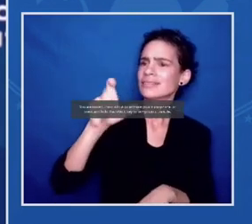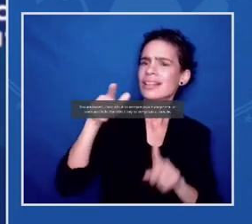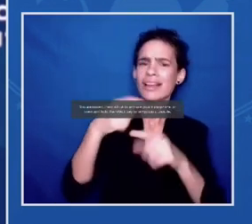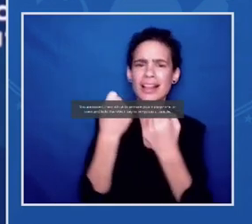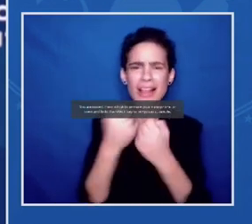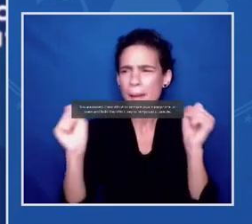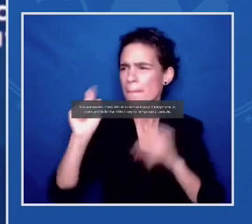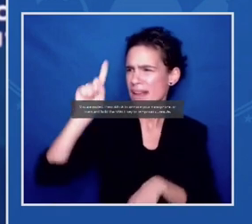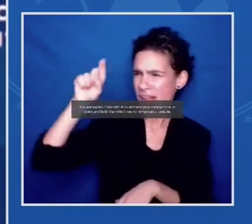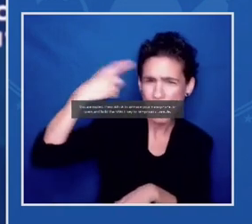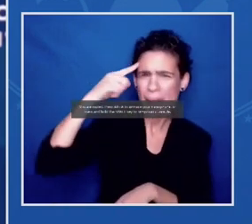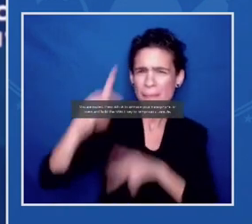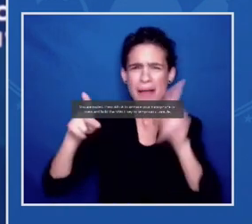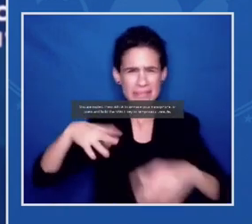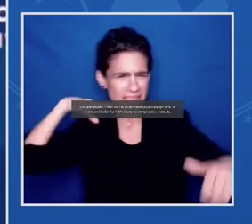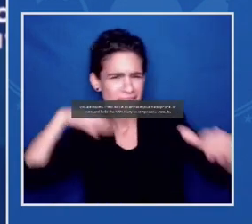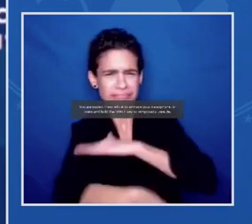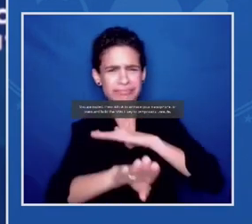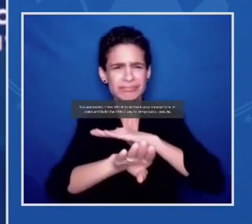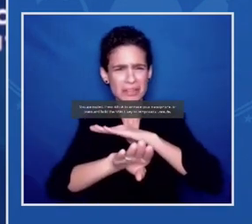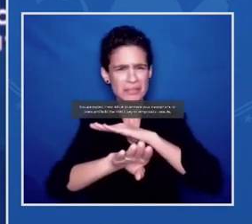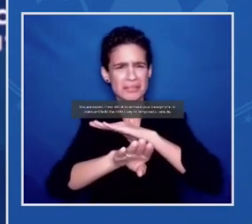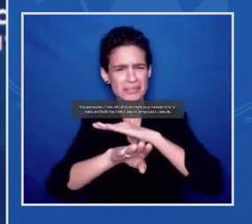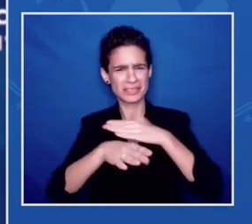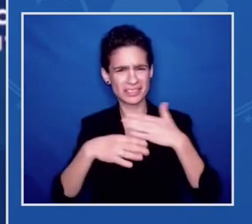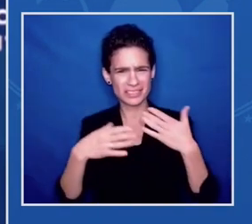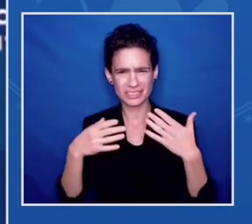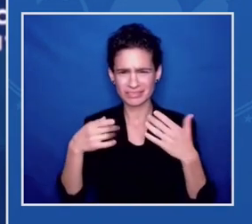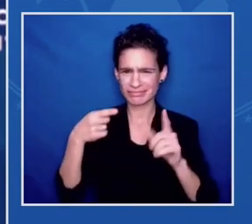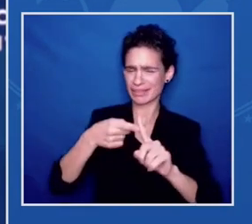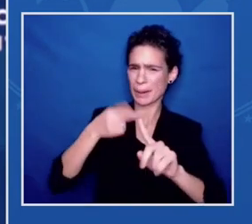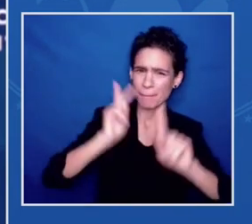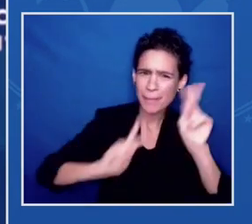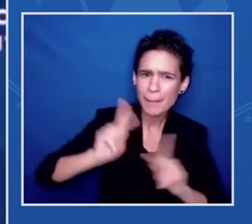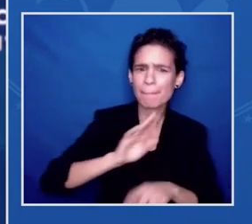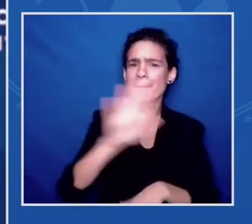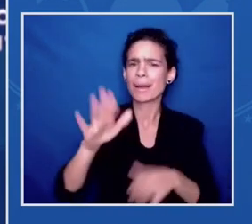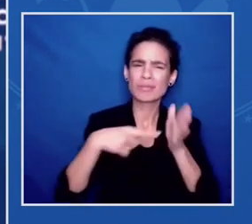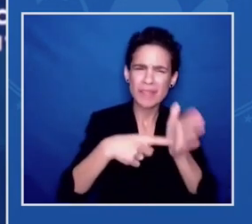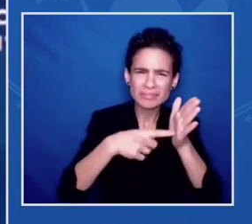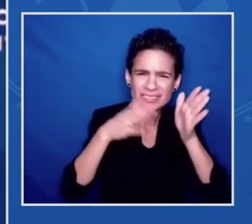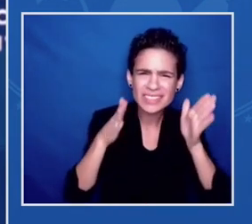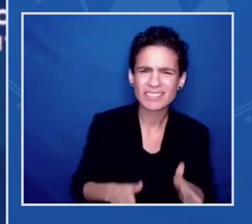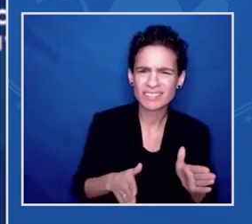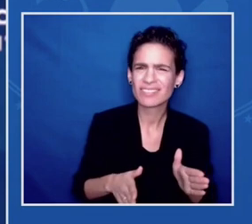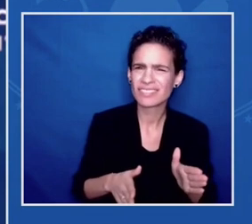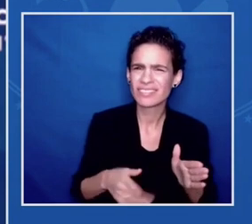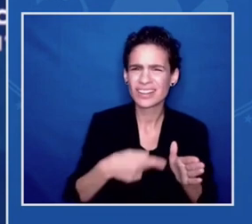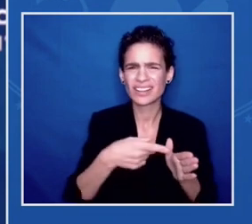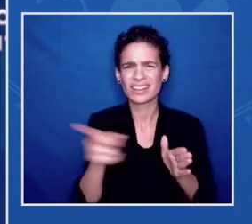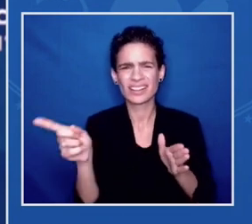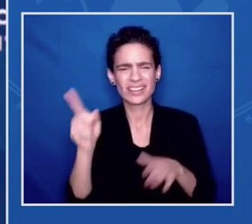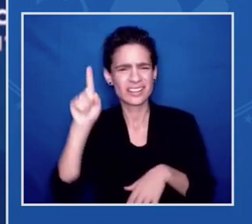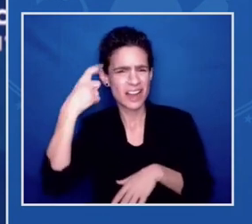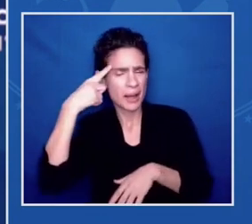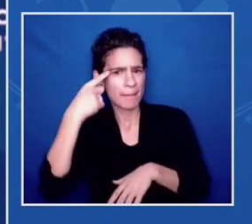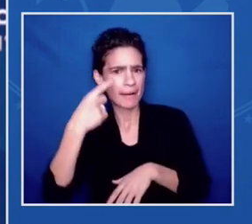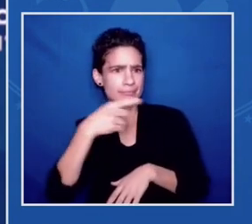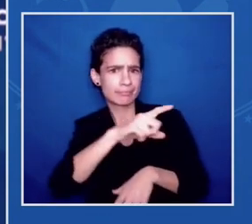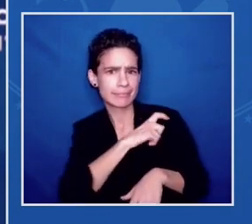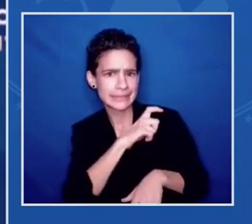Capitol itself. An assault on the people's representatives and the Capitol